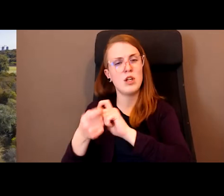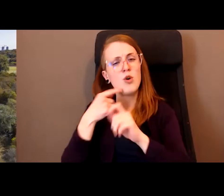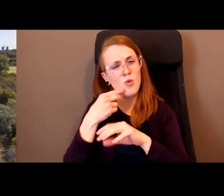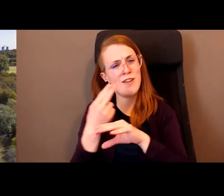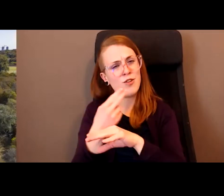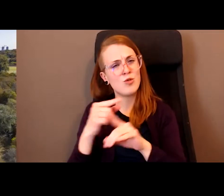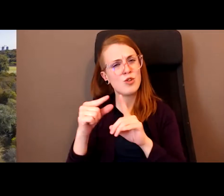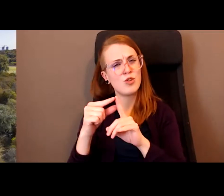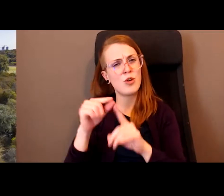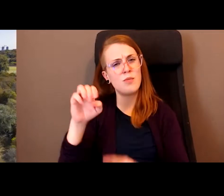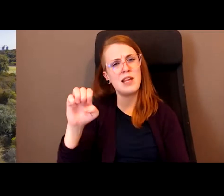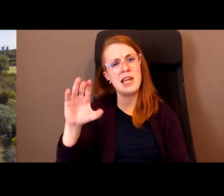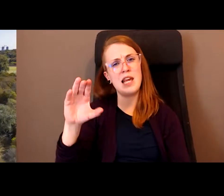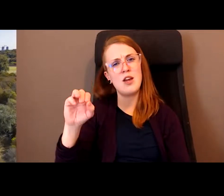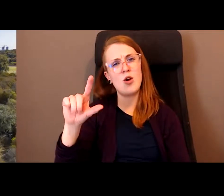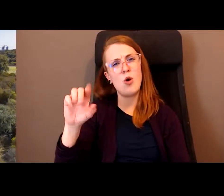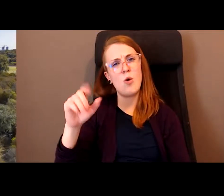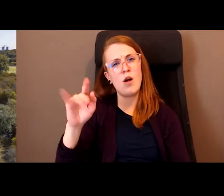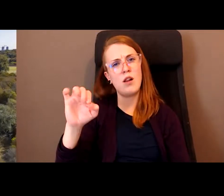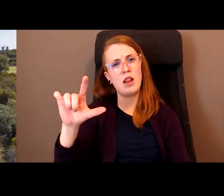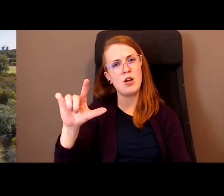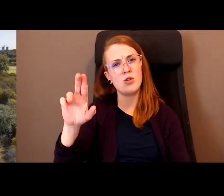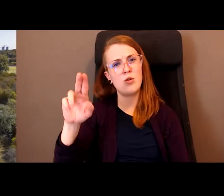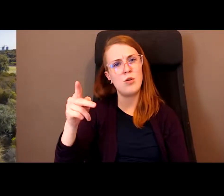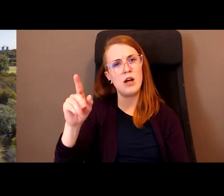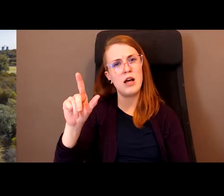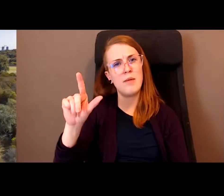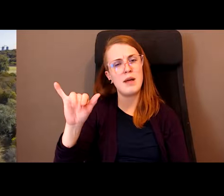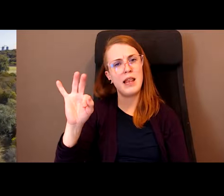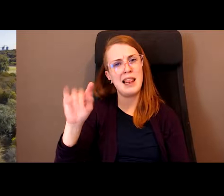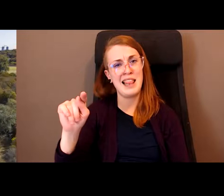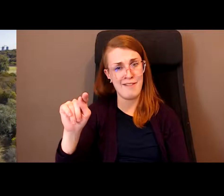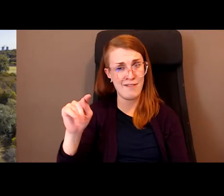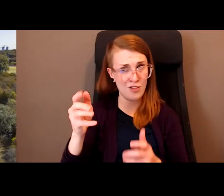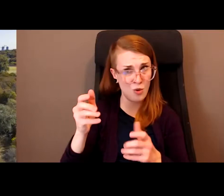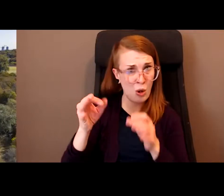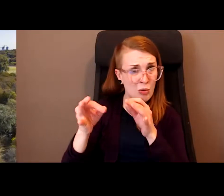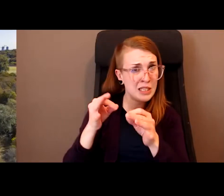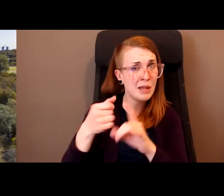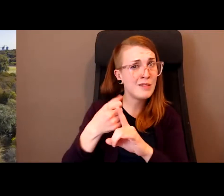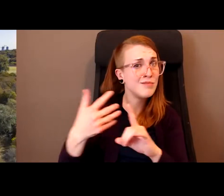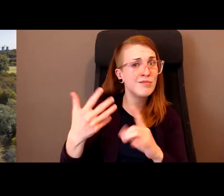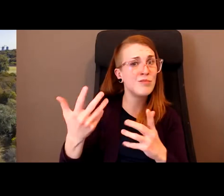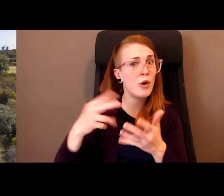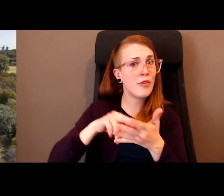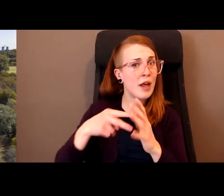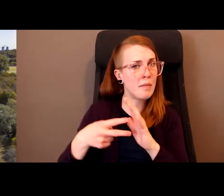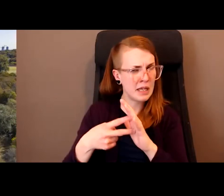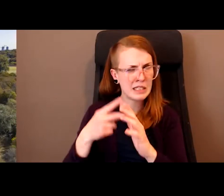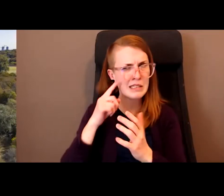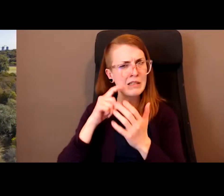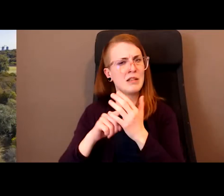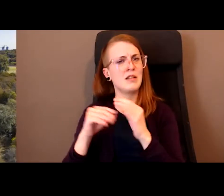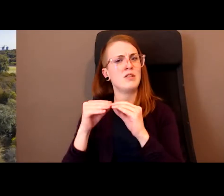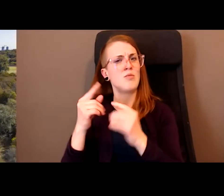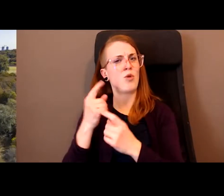And do you want to just speak to that? And then I see some more questions that we can share